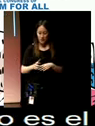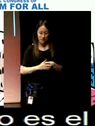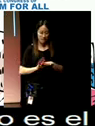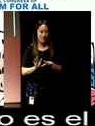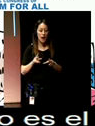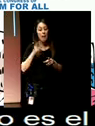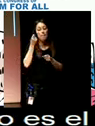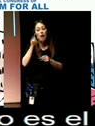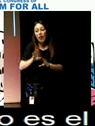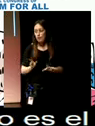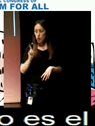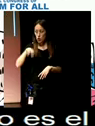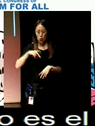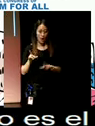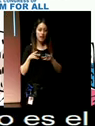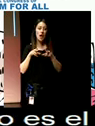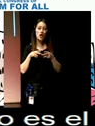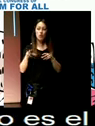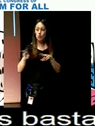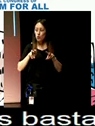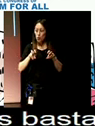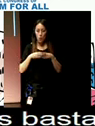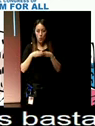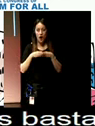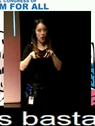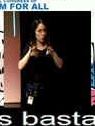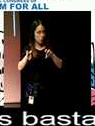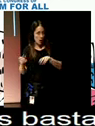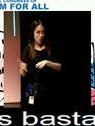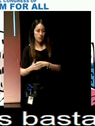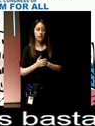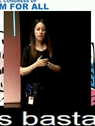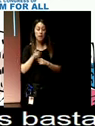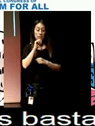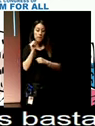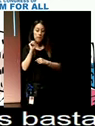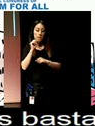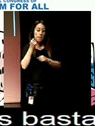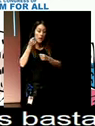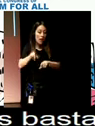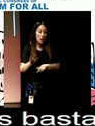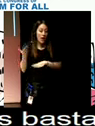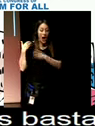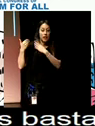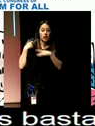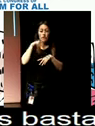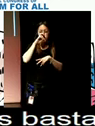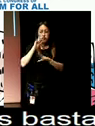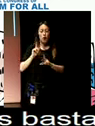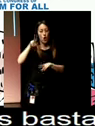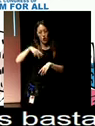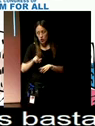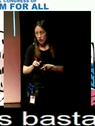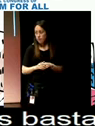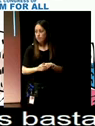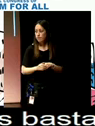at the ancient times. It's a wooden boat that is going on the Sea of Galilee, and people can